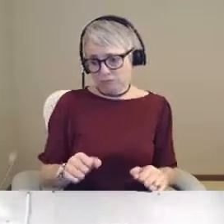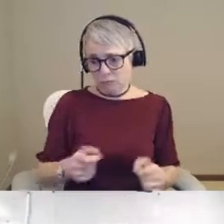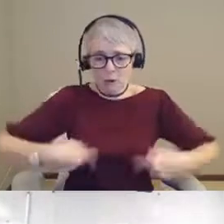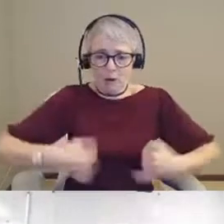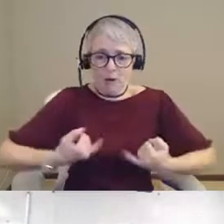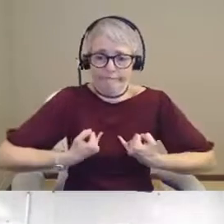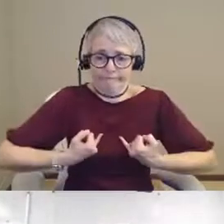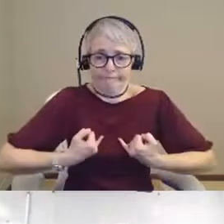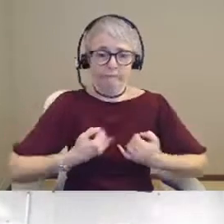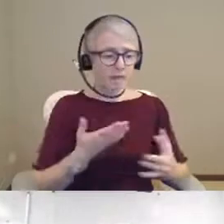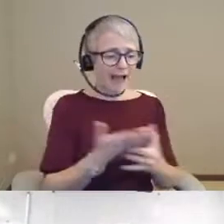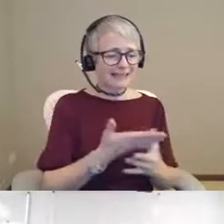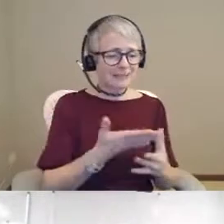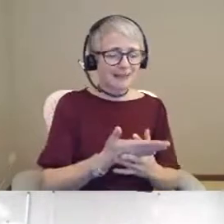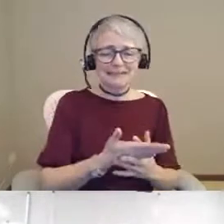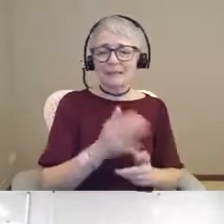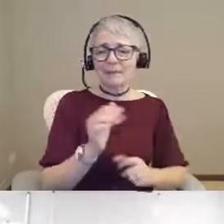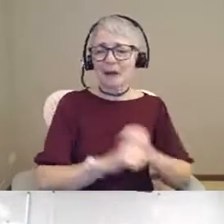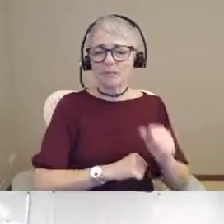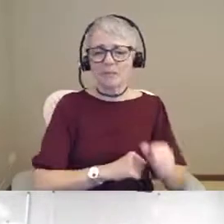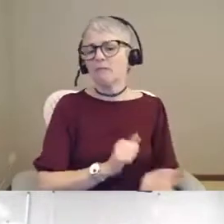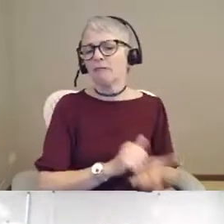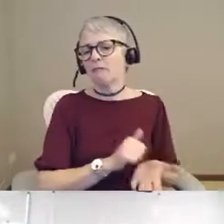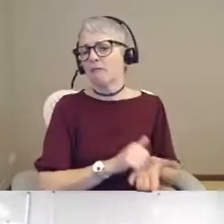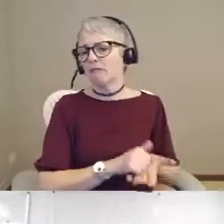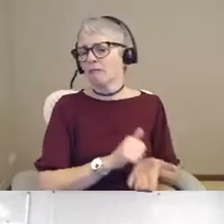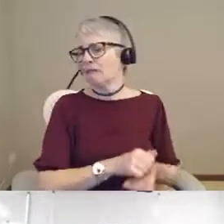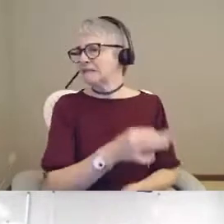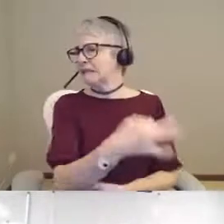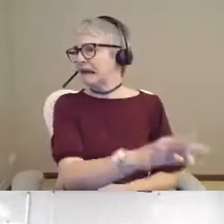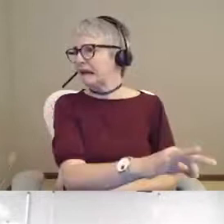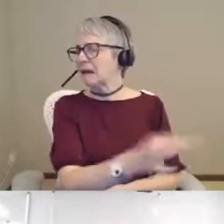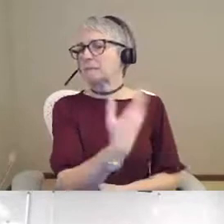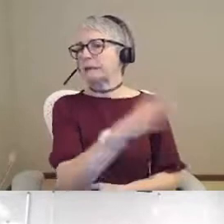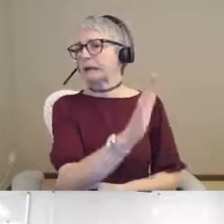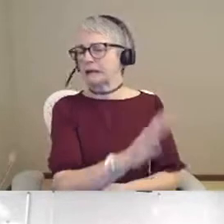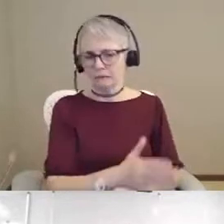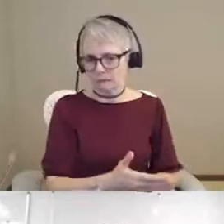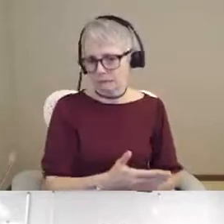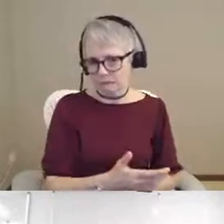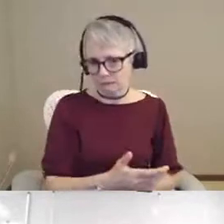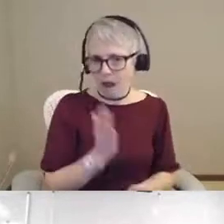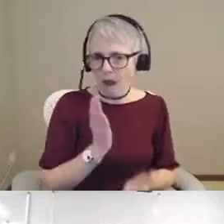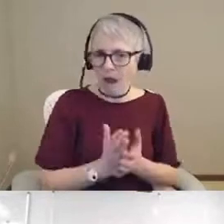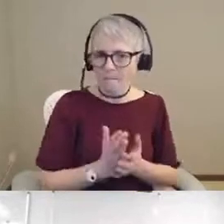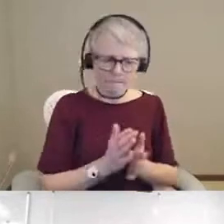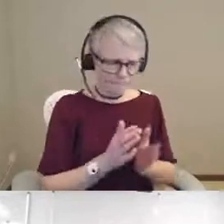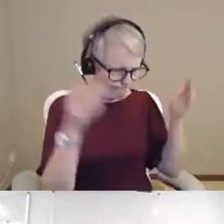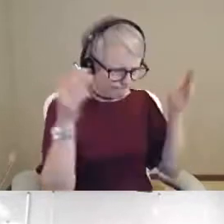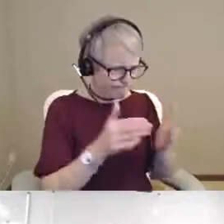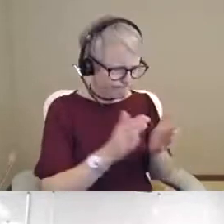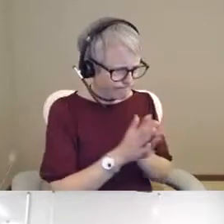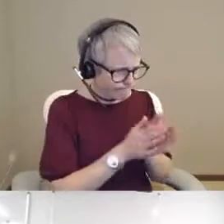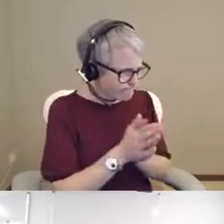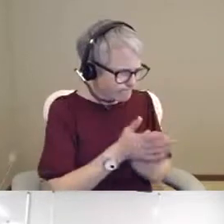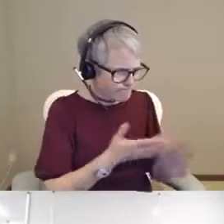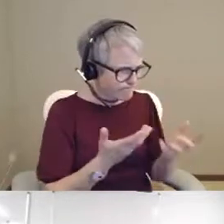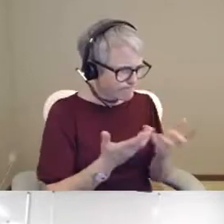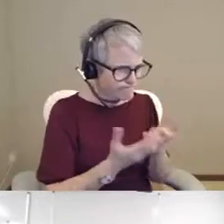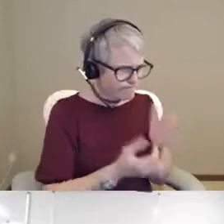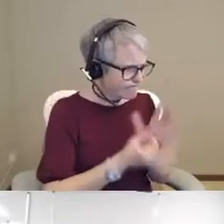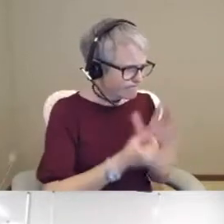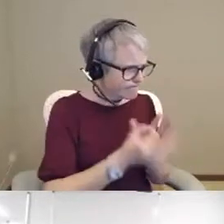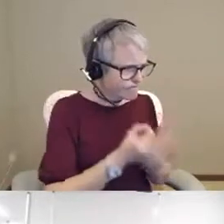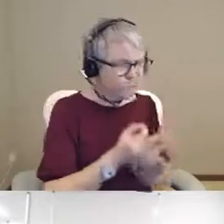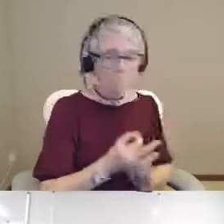box exercise and not really giving it much credence at all. But I personally, in the last 5 or 6 years, have seen way more tool providers taking